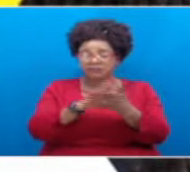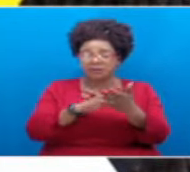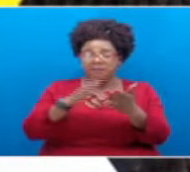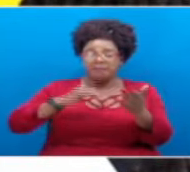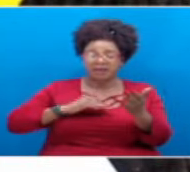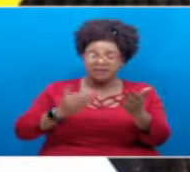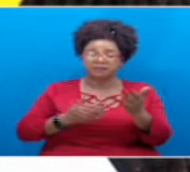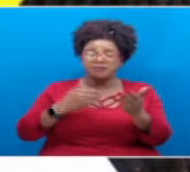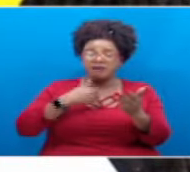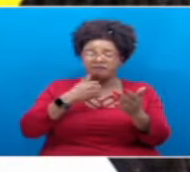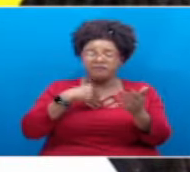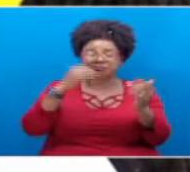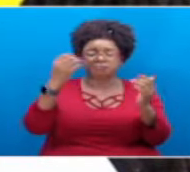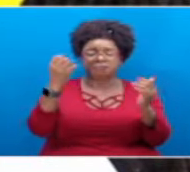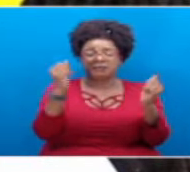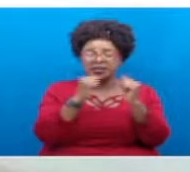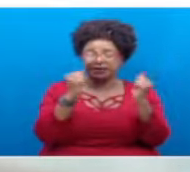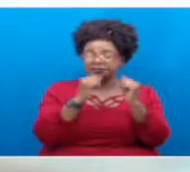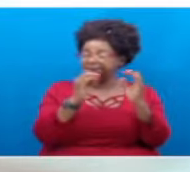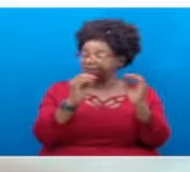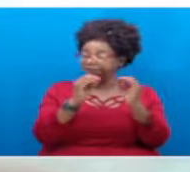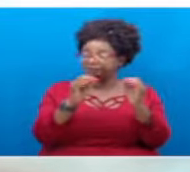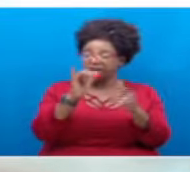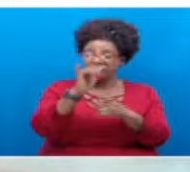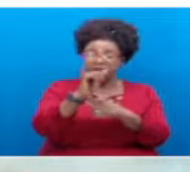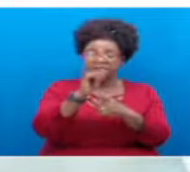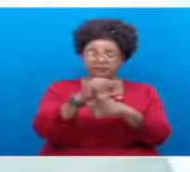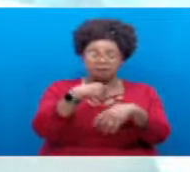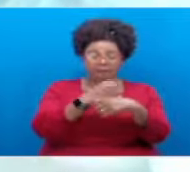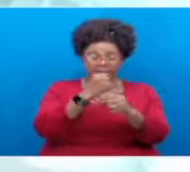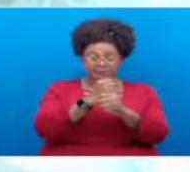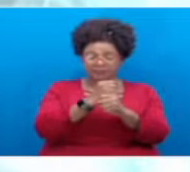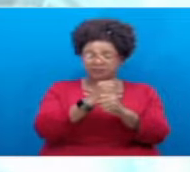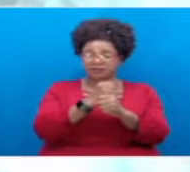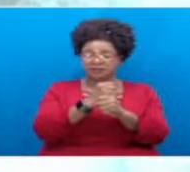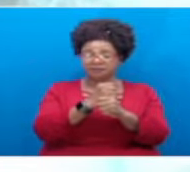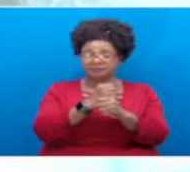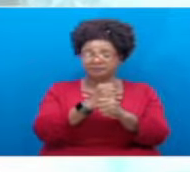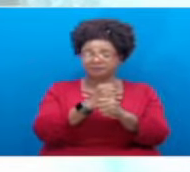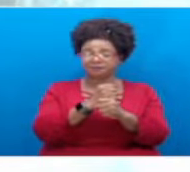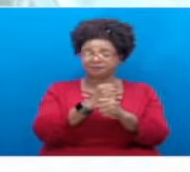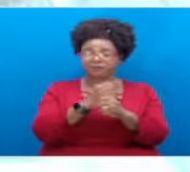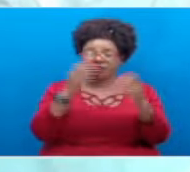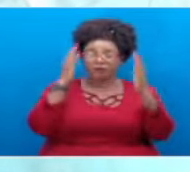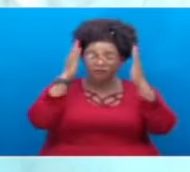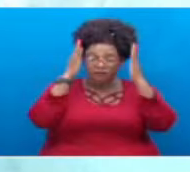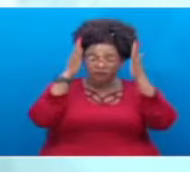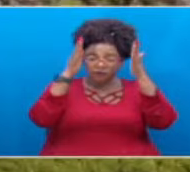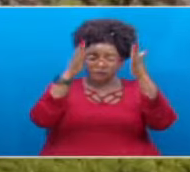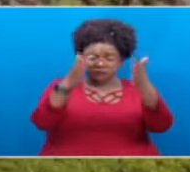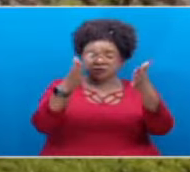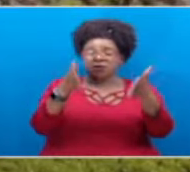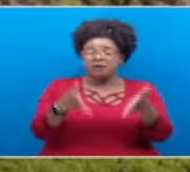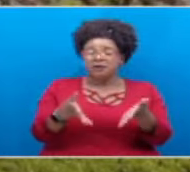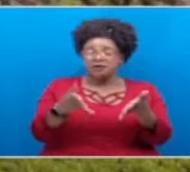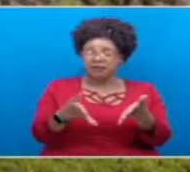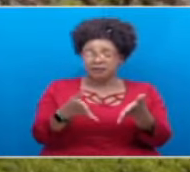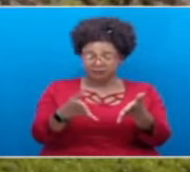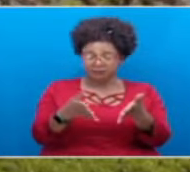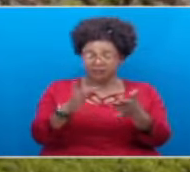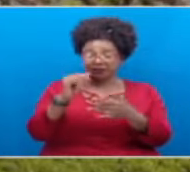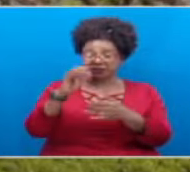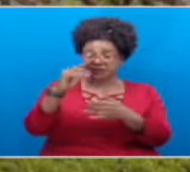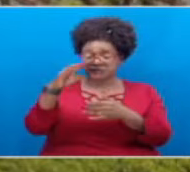malaria. So that circumposite protein is what has been the focus of the current RTSS malaria